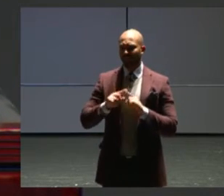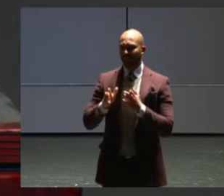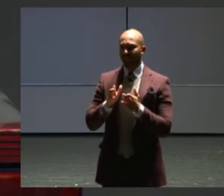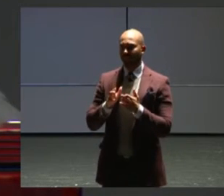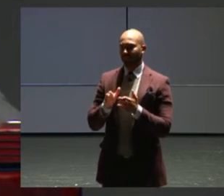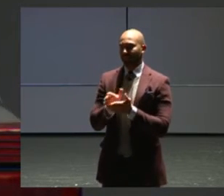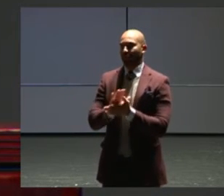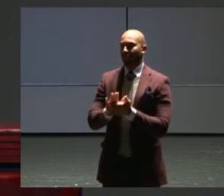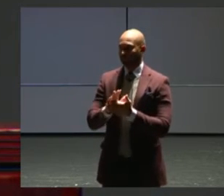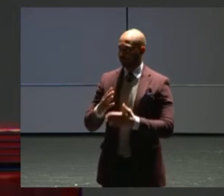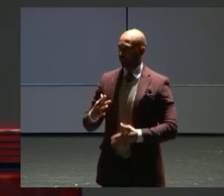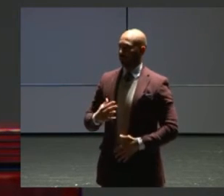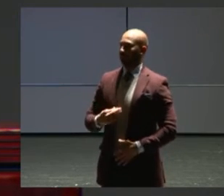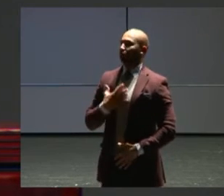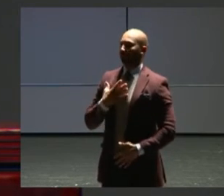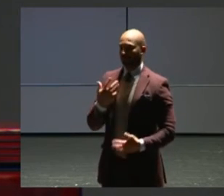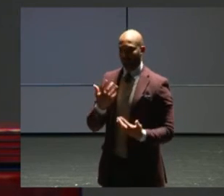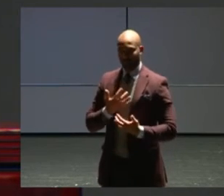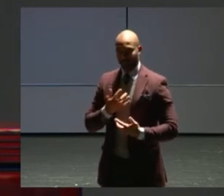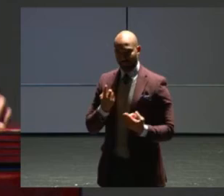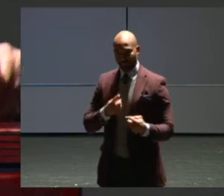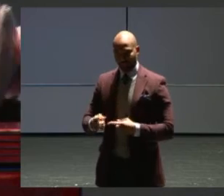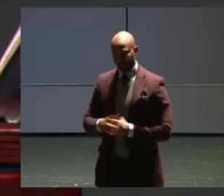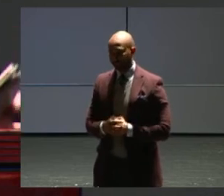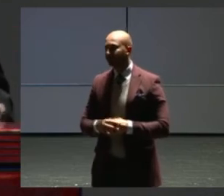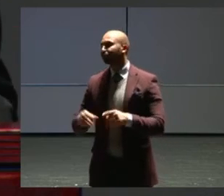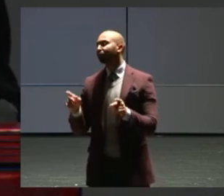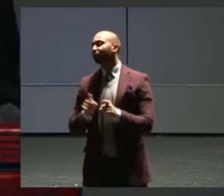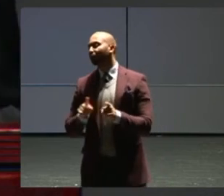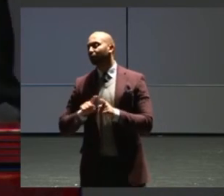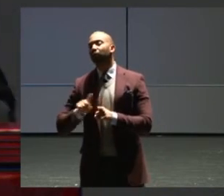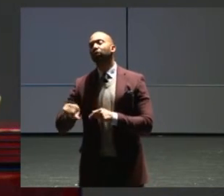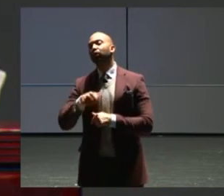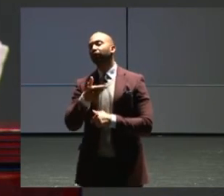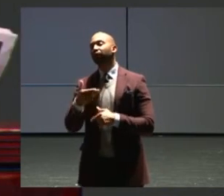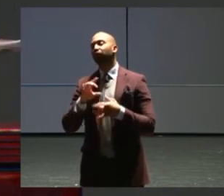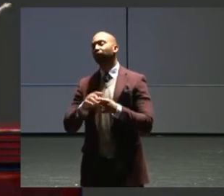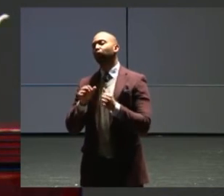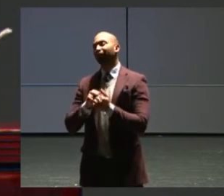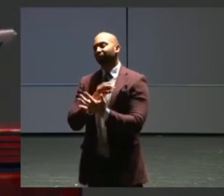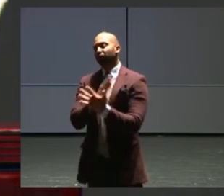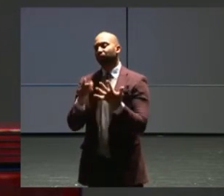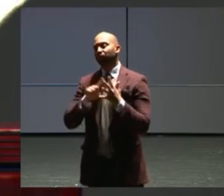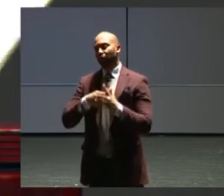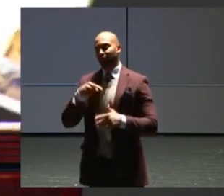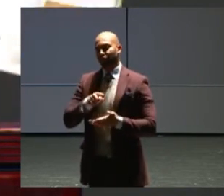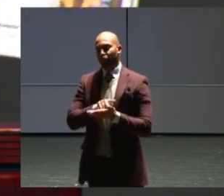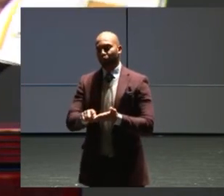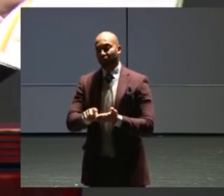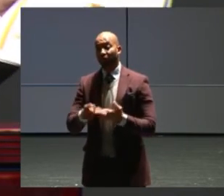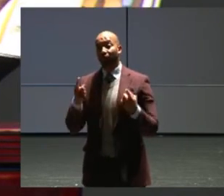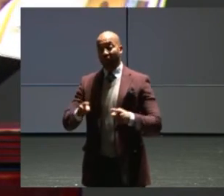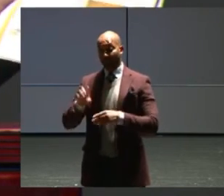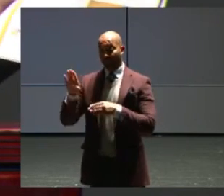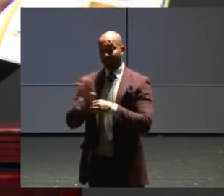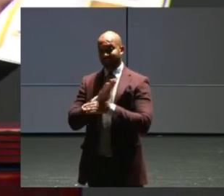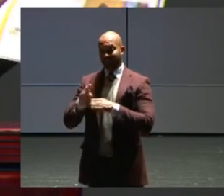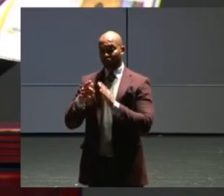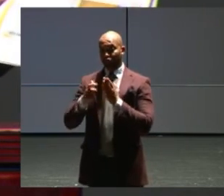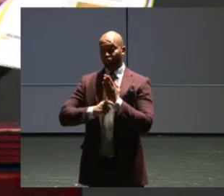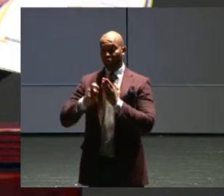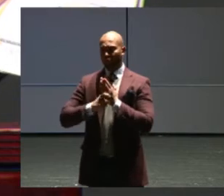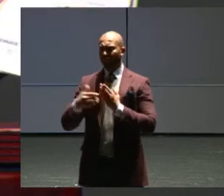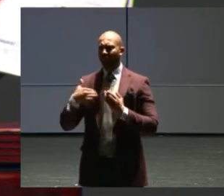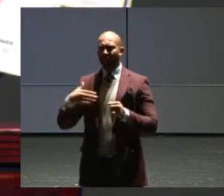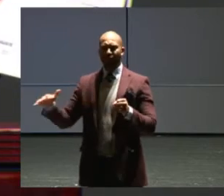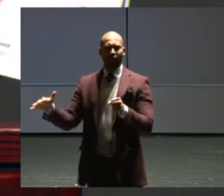recognition. Another piece is part of a series that started this week in the Business Journal. And this full-page